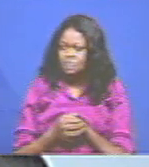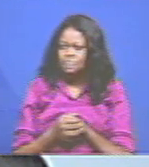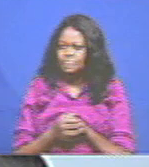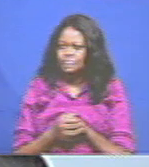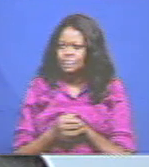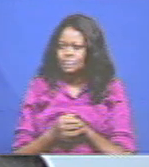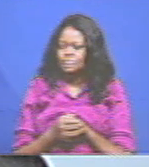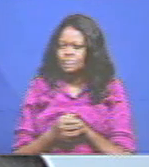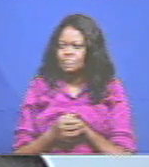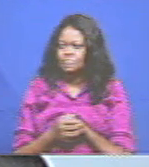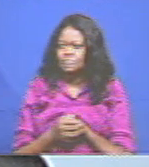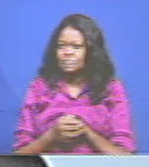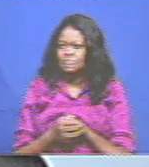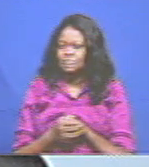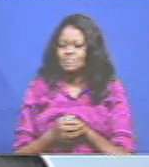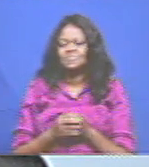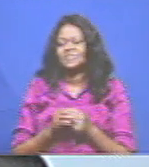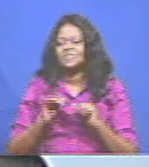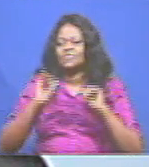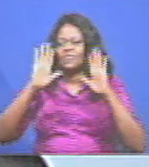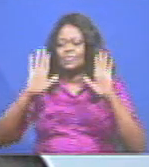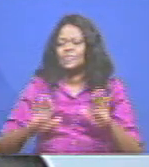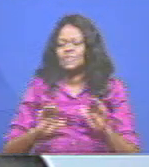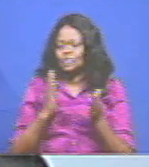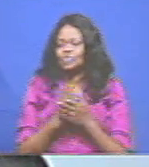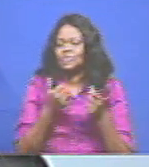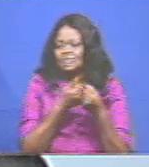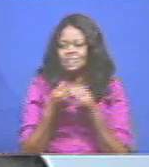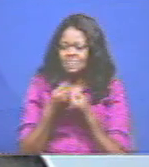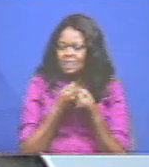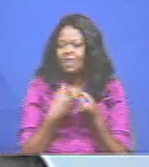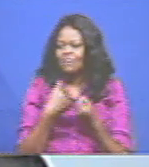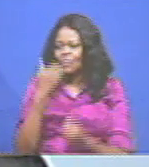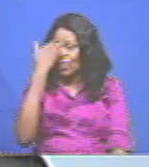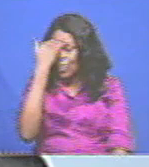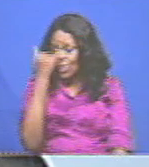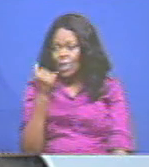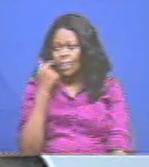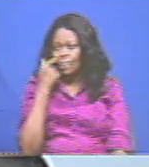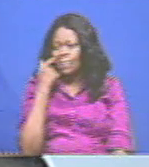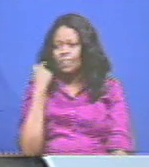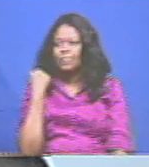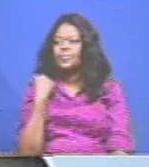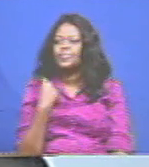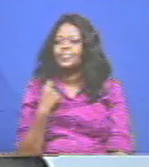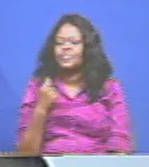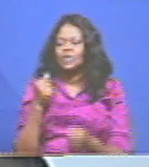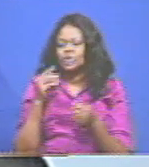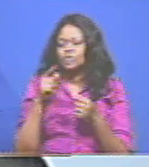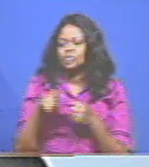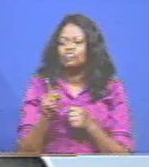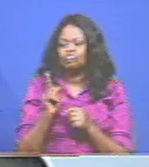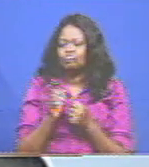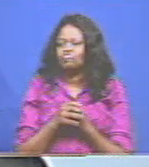is still going to remain relevant. So it's a challenge mm-hmm. because you are exiting, mm-hmm. but you still have to try